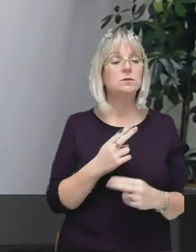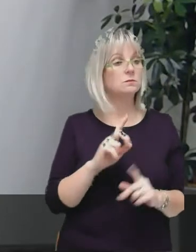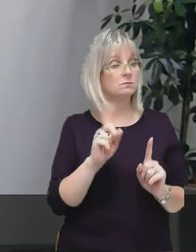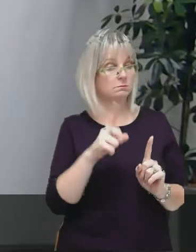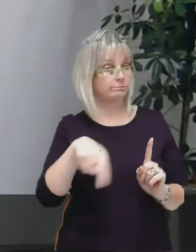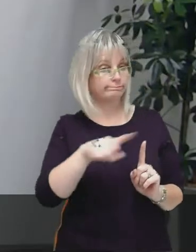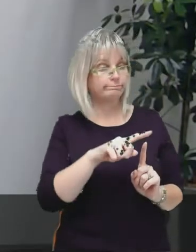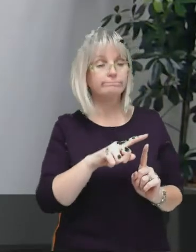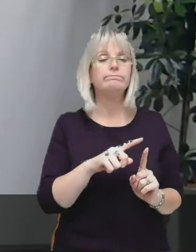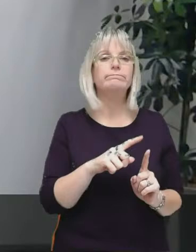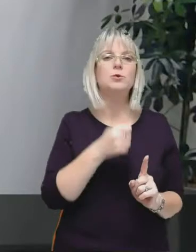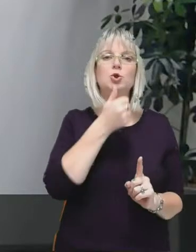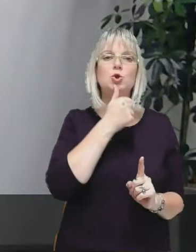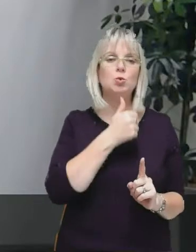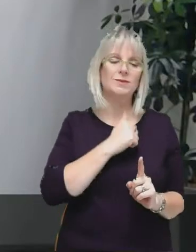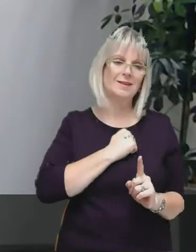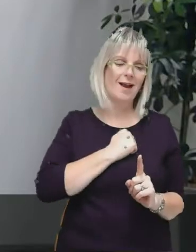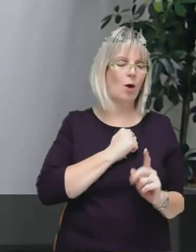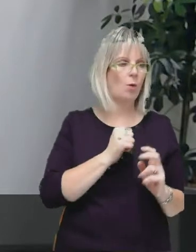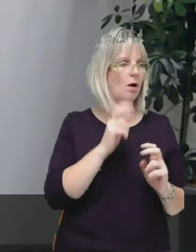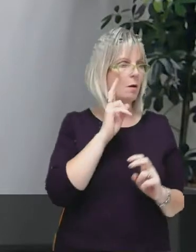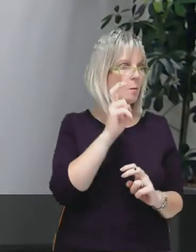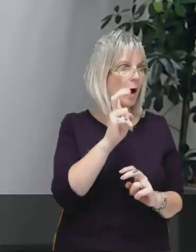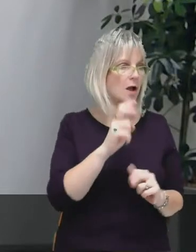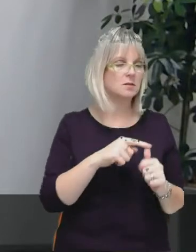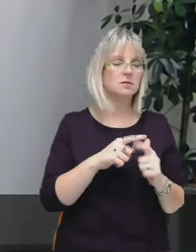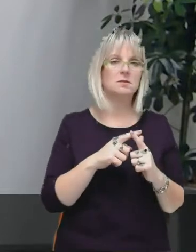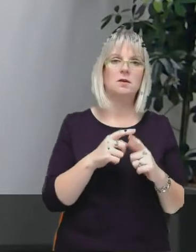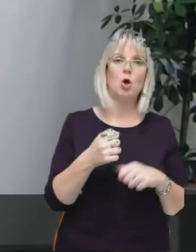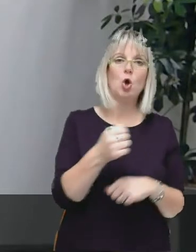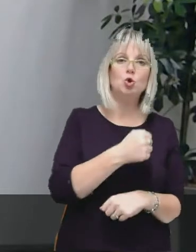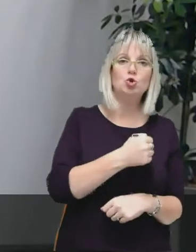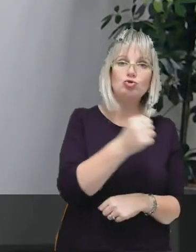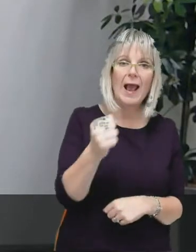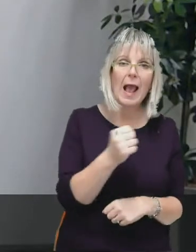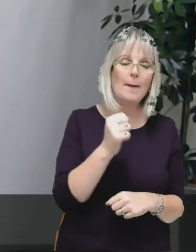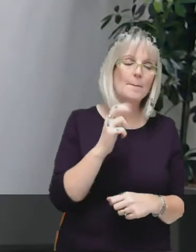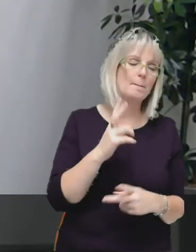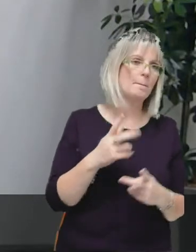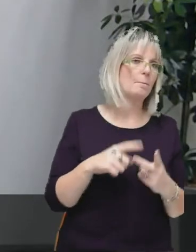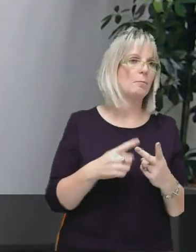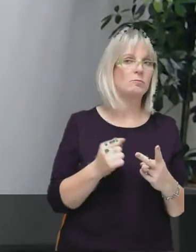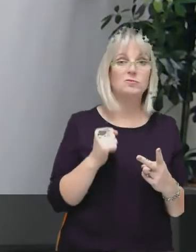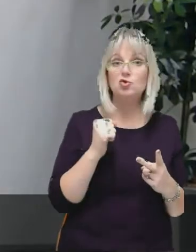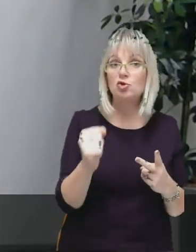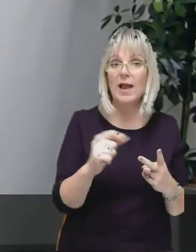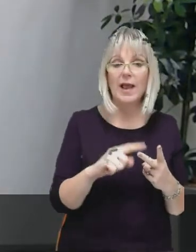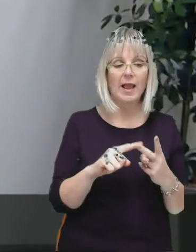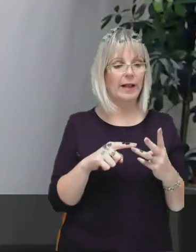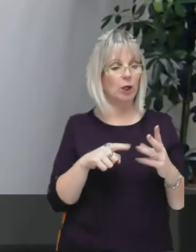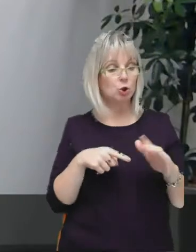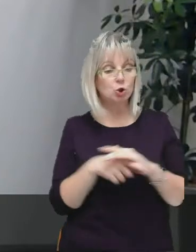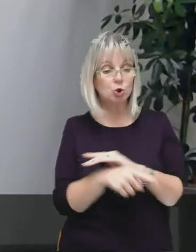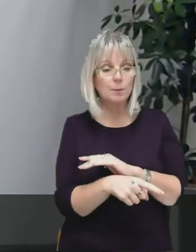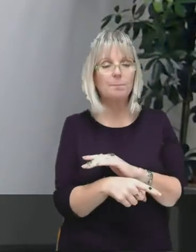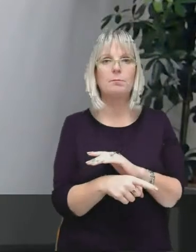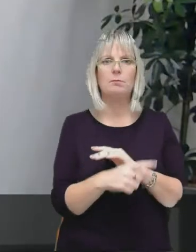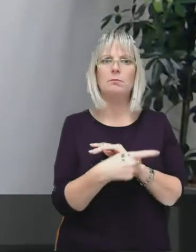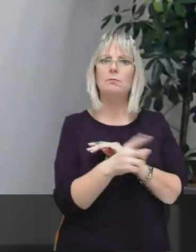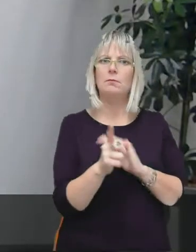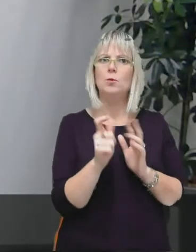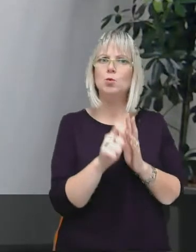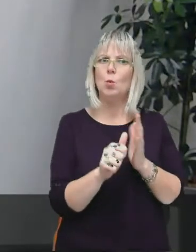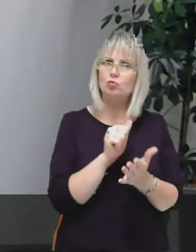or our overgrounds to pay for the services we provide, for obvious reasons, Londoners are doing the right thing. We'll need to